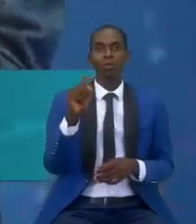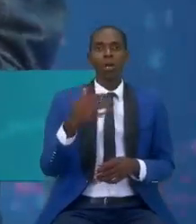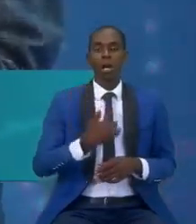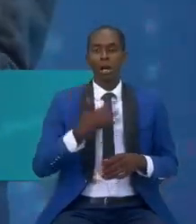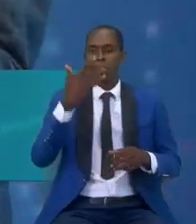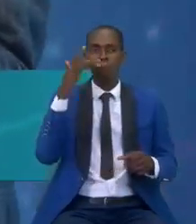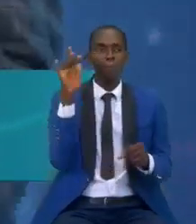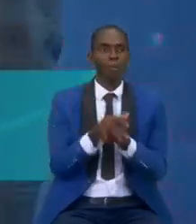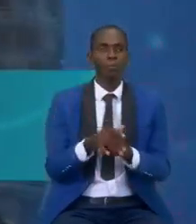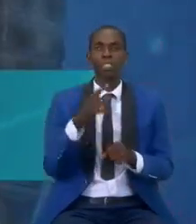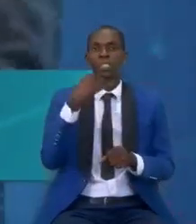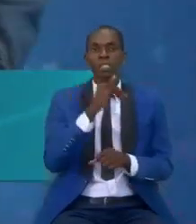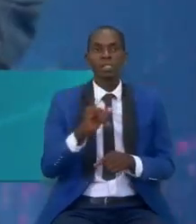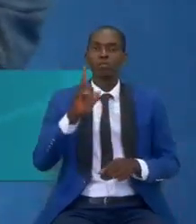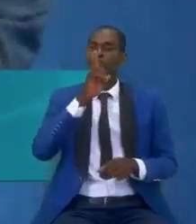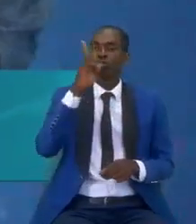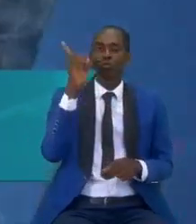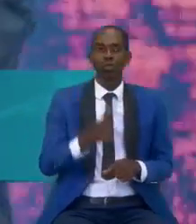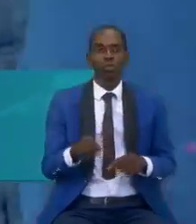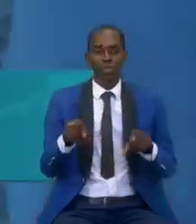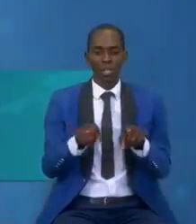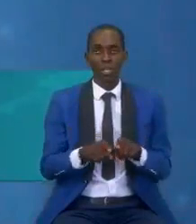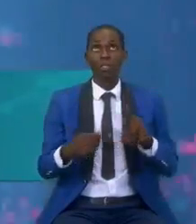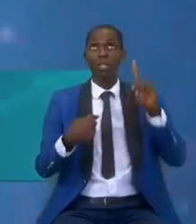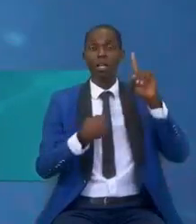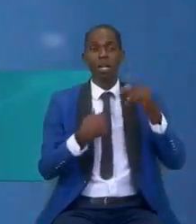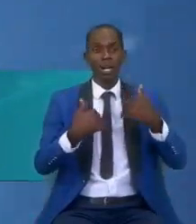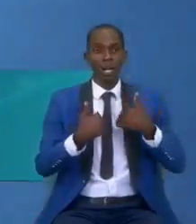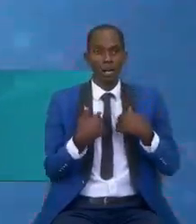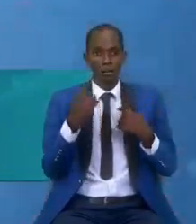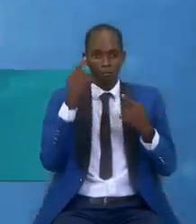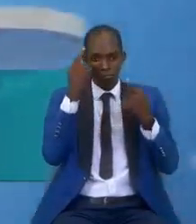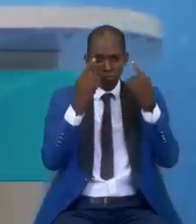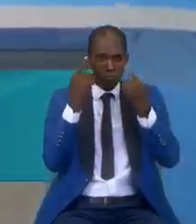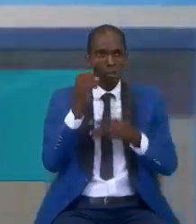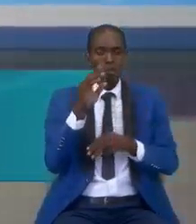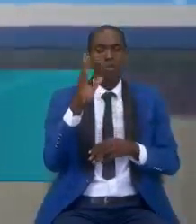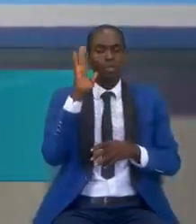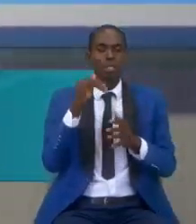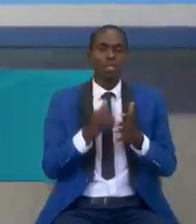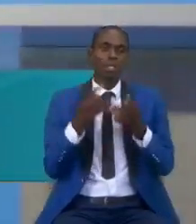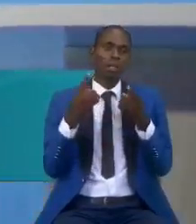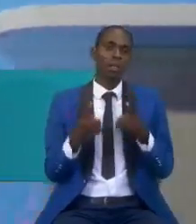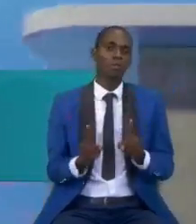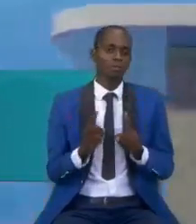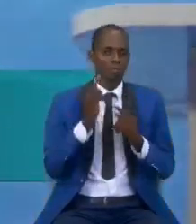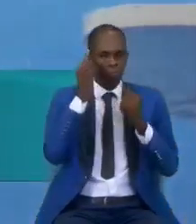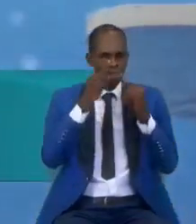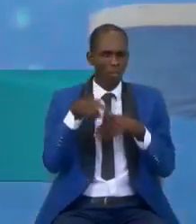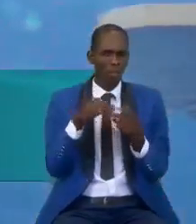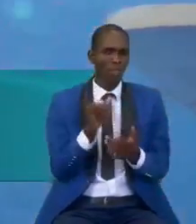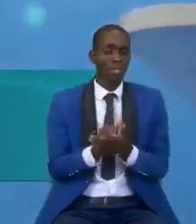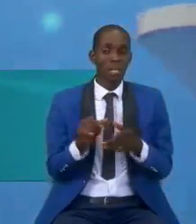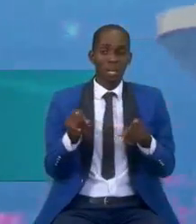so shall it come to pass. Think about that. As I have thought, my thoughts are not your thoughts,